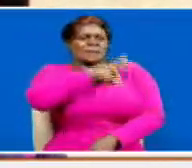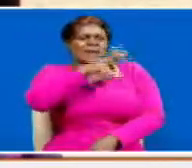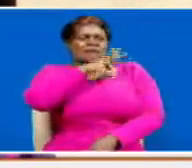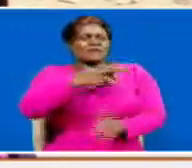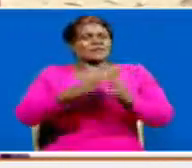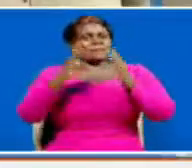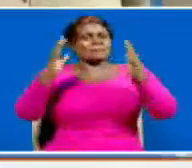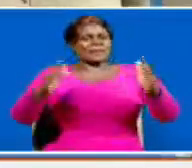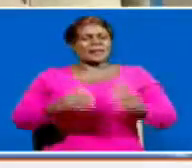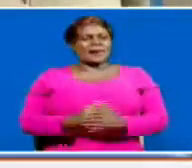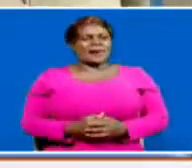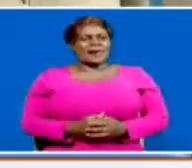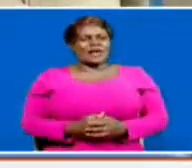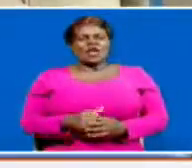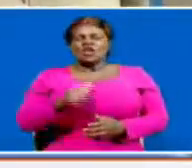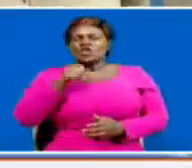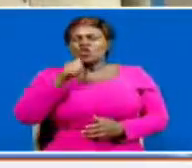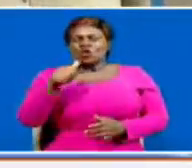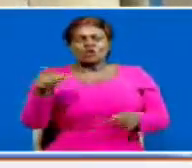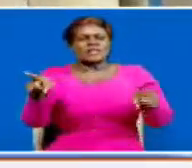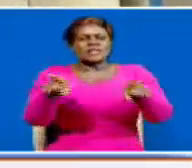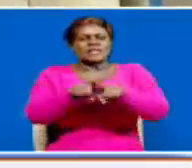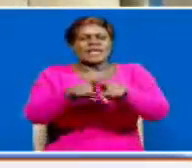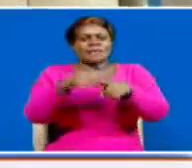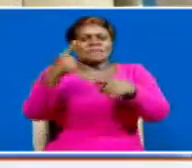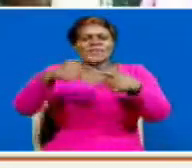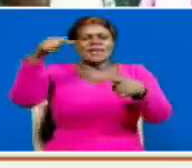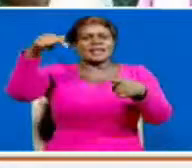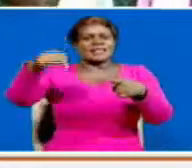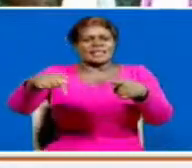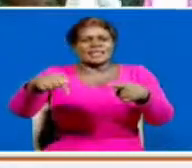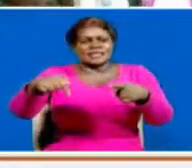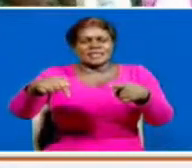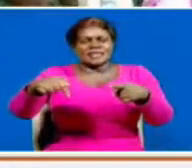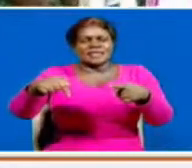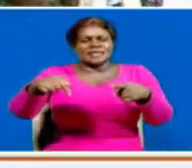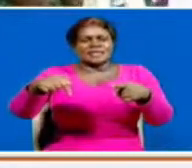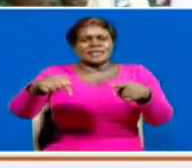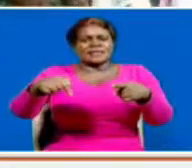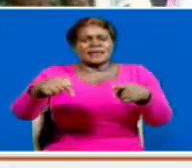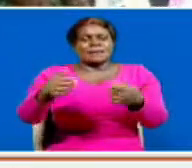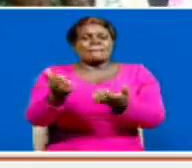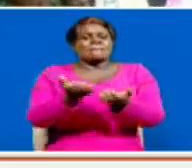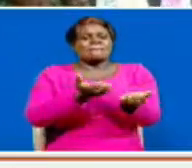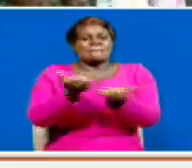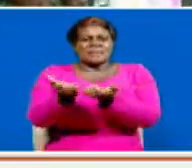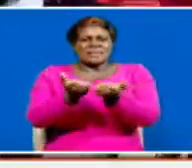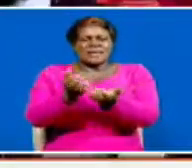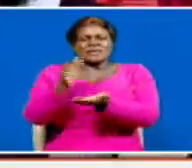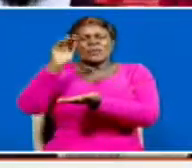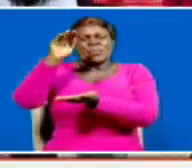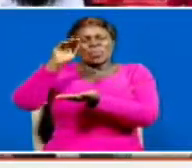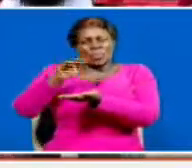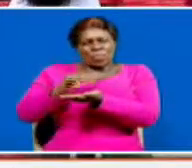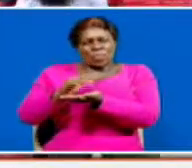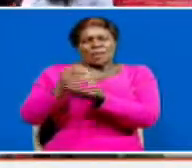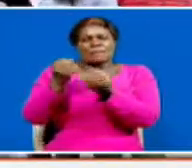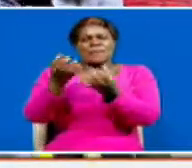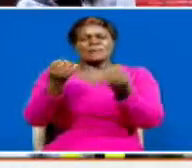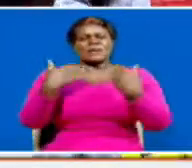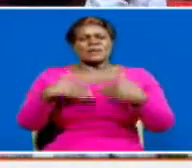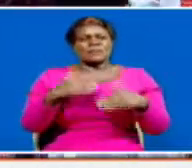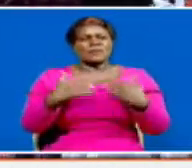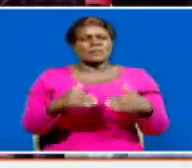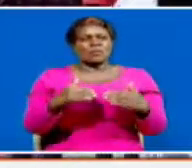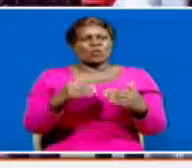traffic of people. It was not business as usual this year. They say the sales have dipped, as most Kenyans did